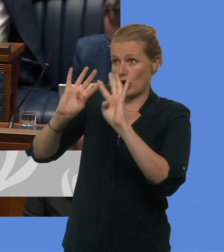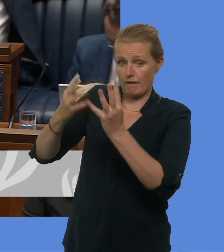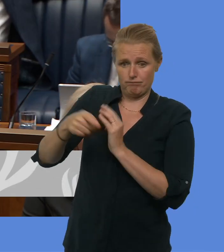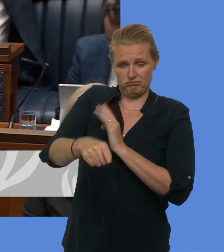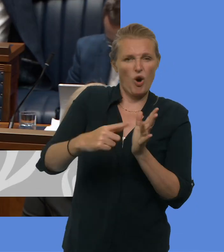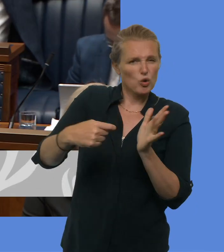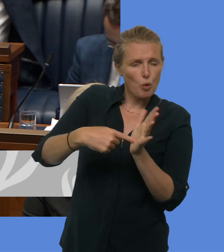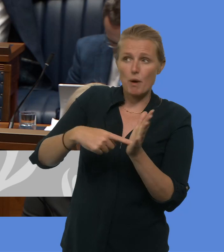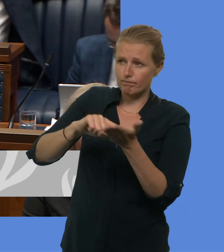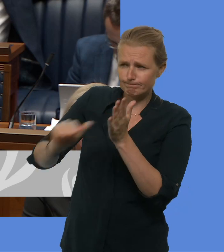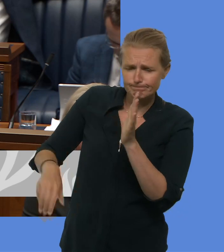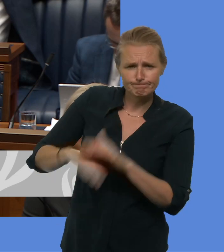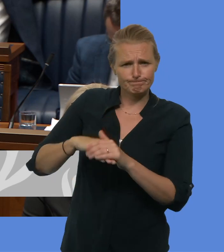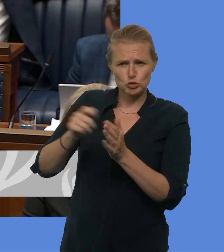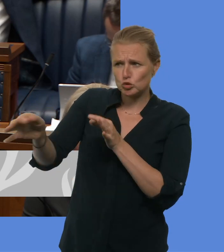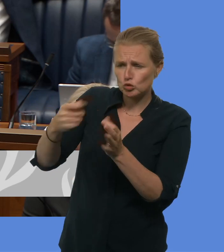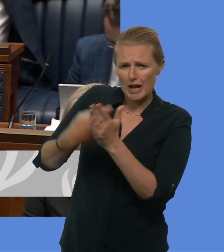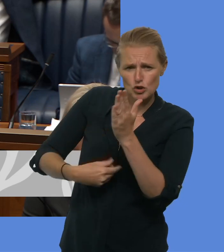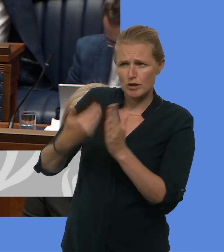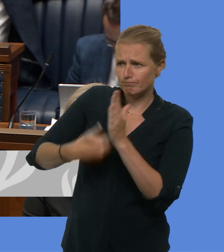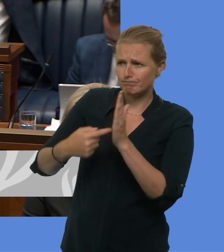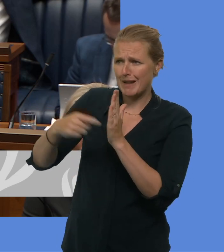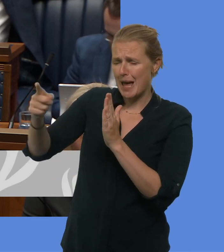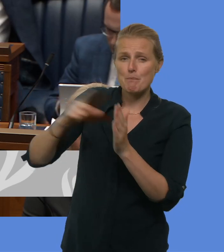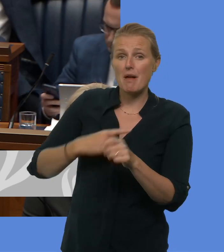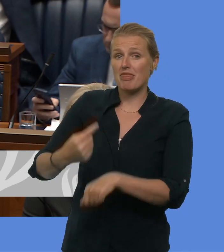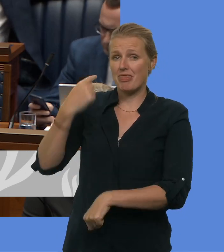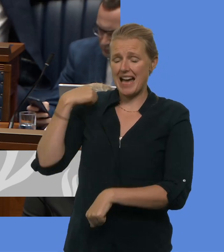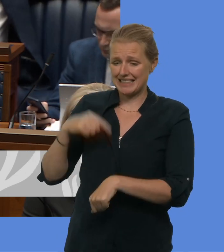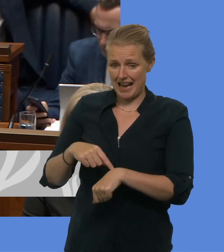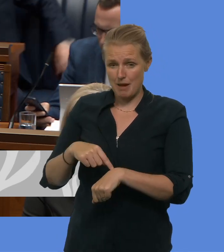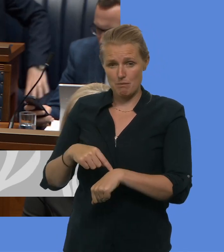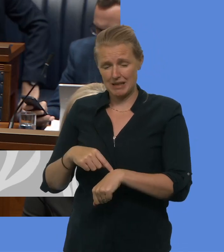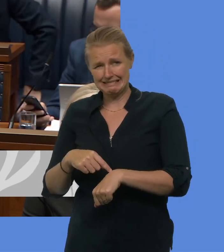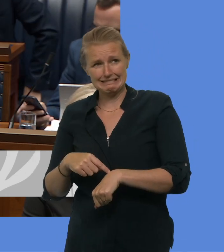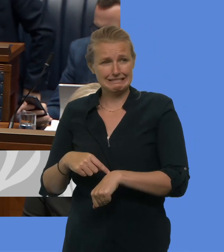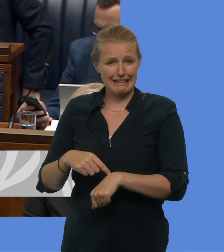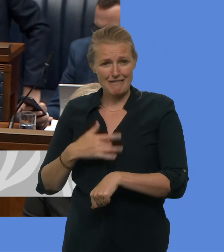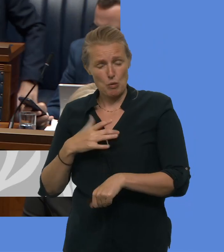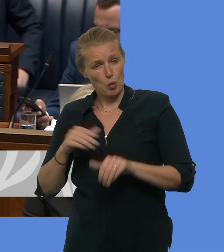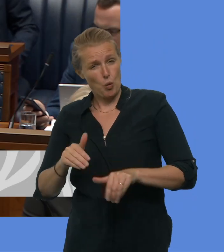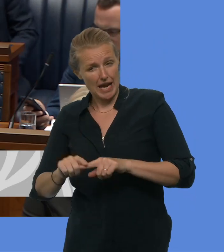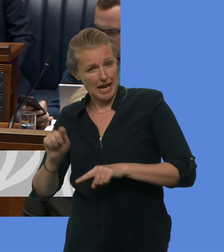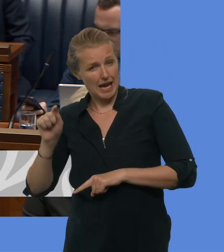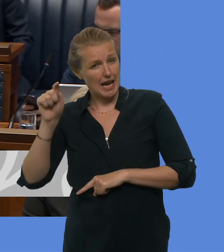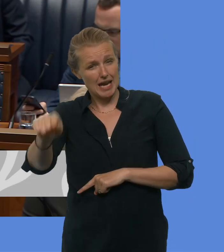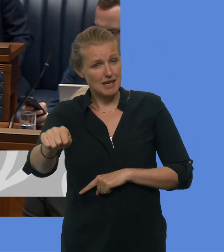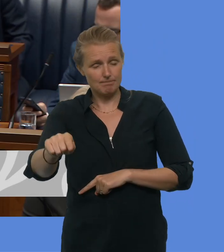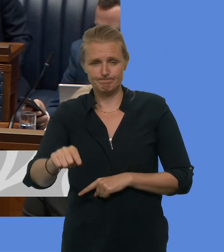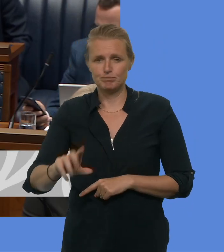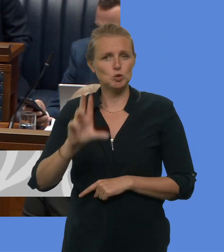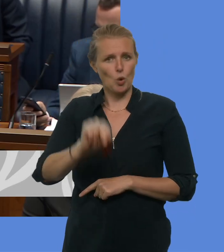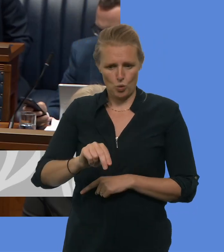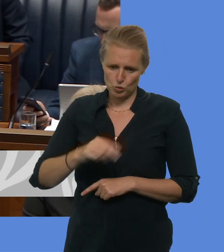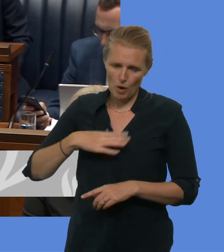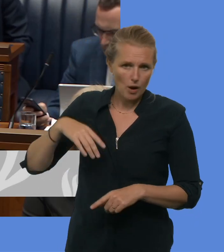also felt that it was necessary to take action immediately, given the urgency around this. That's why we stood up the childcare